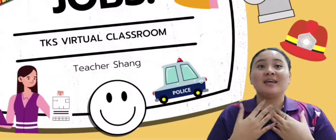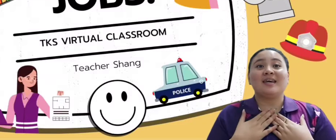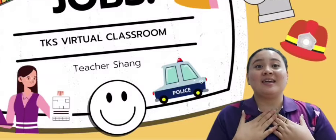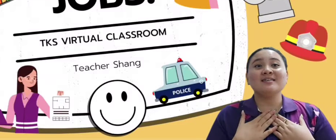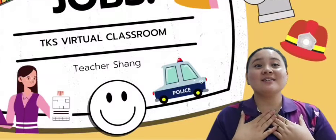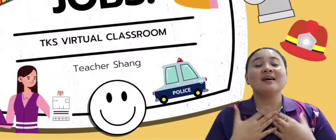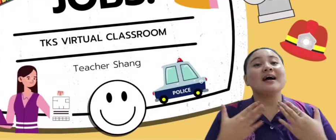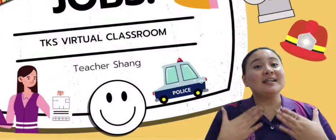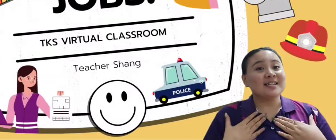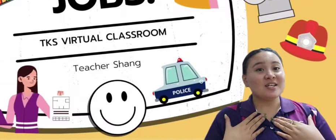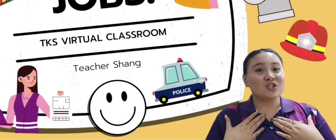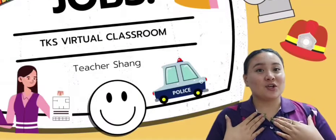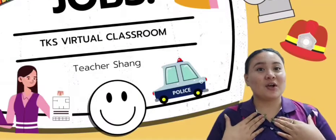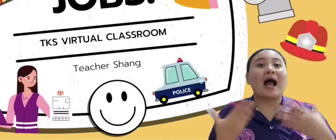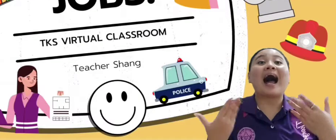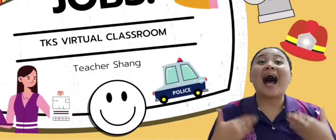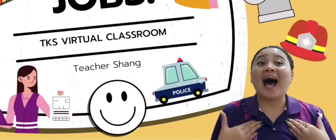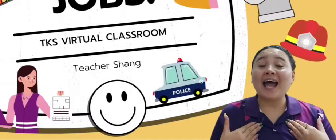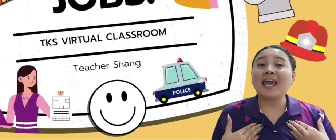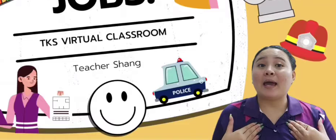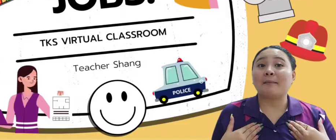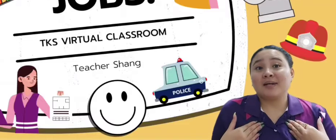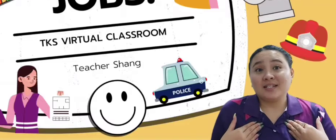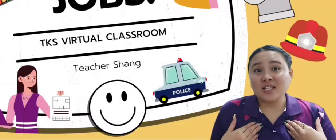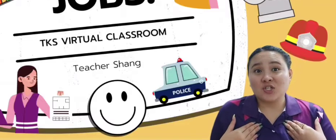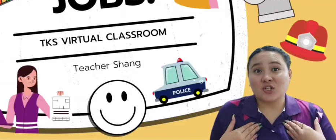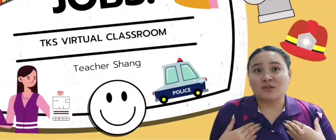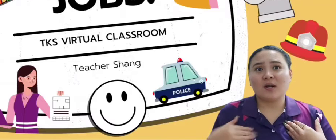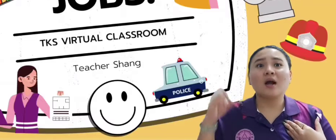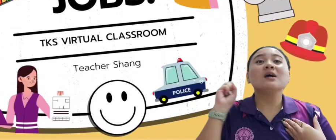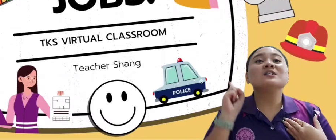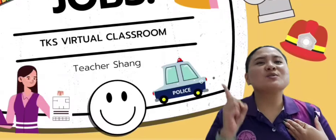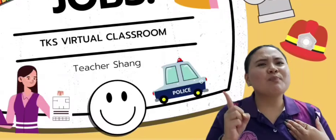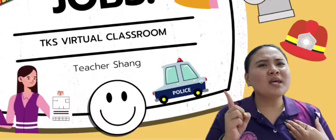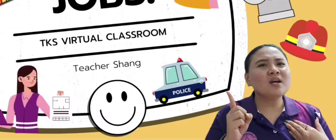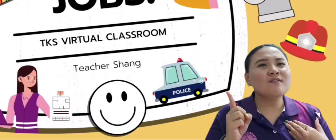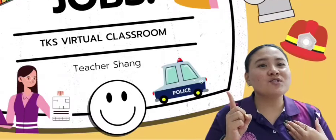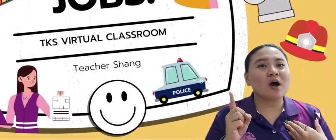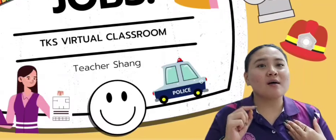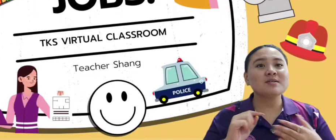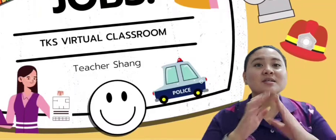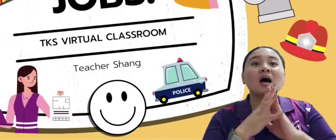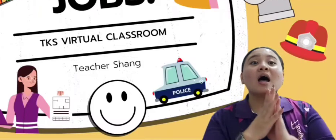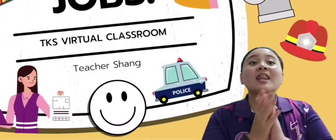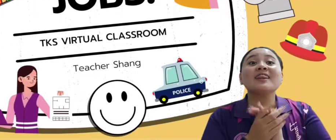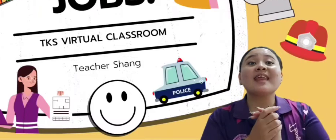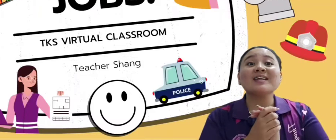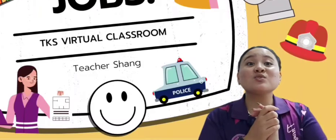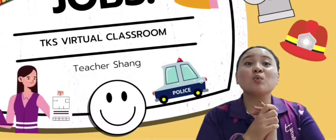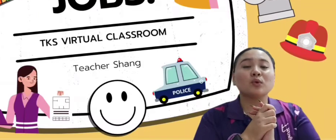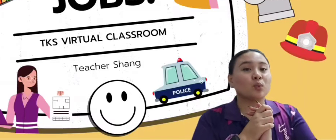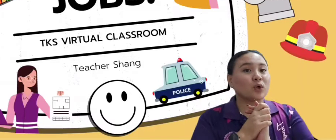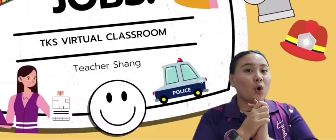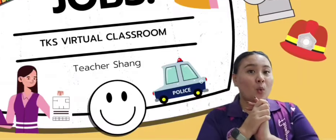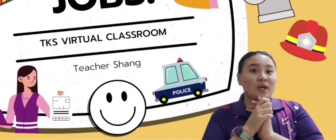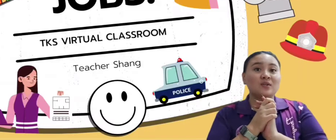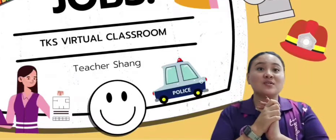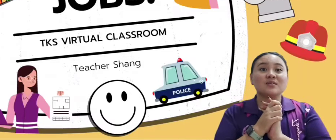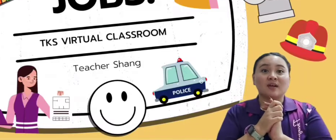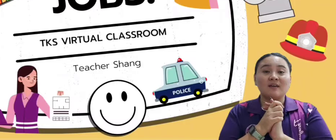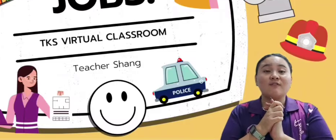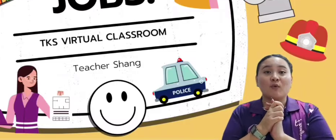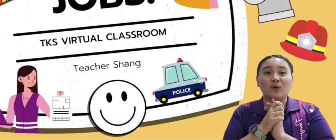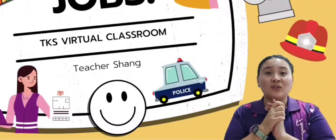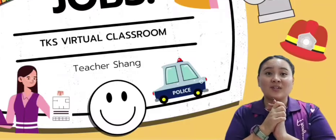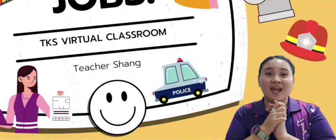job is a teacher. I am a teacher. Speaking of jobs, that's what we're going